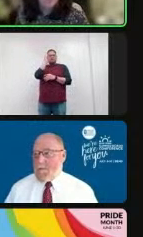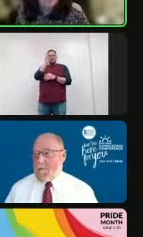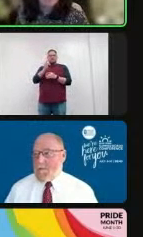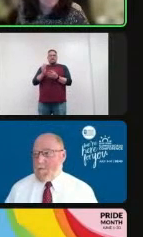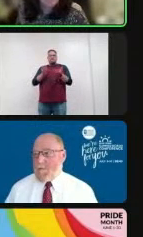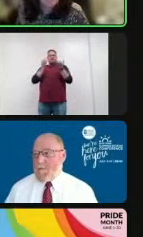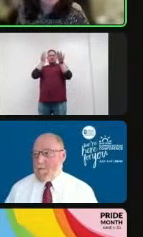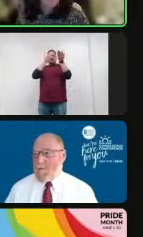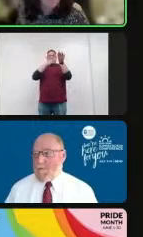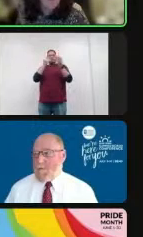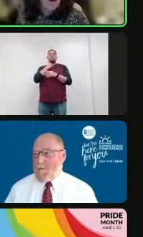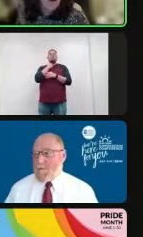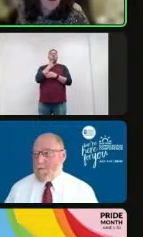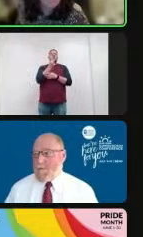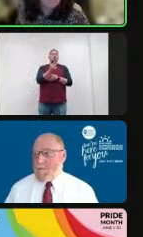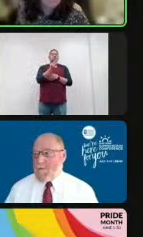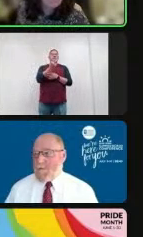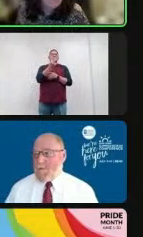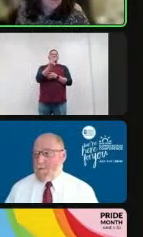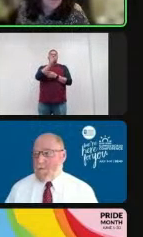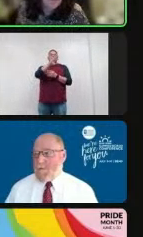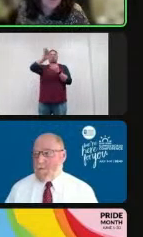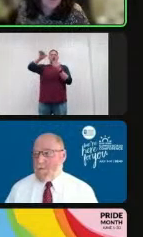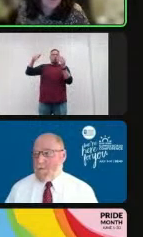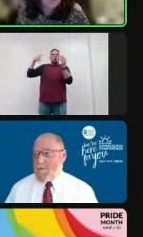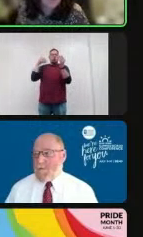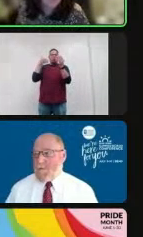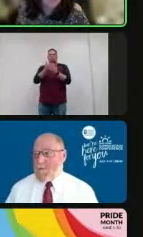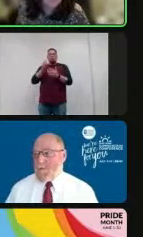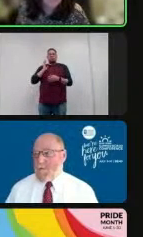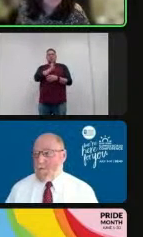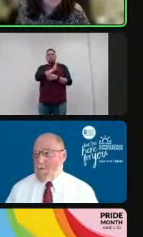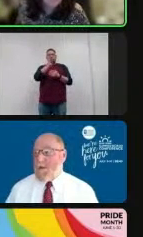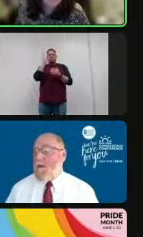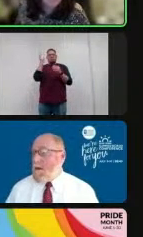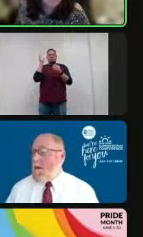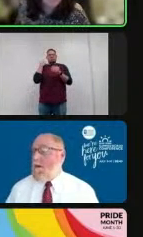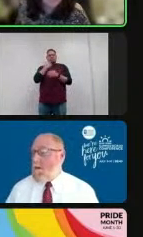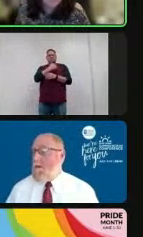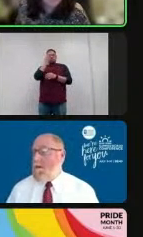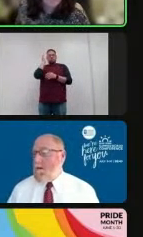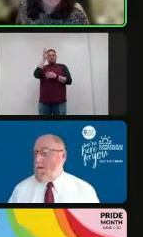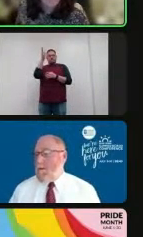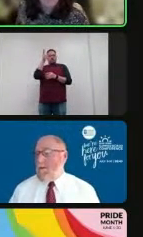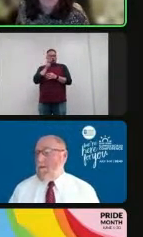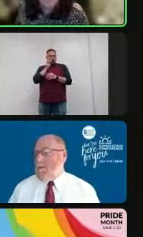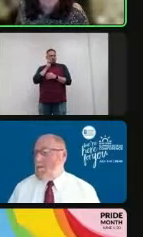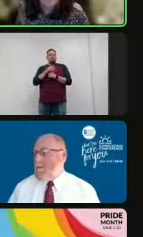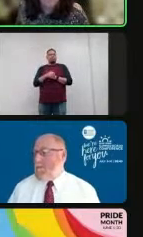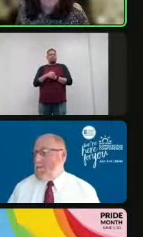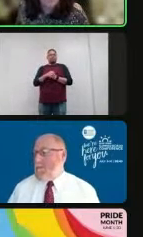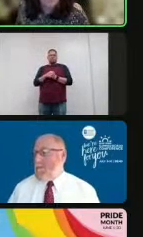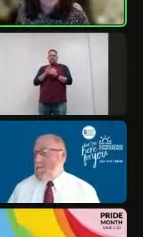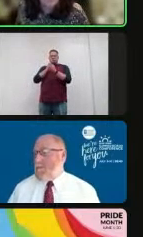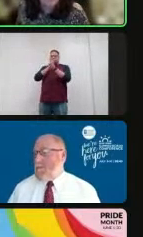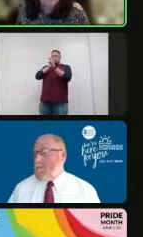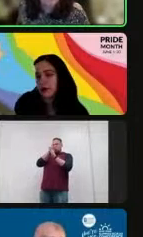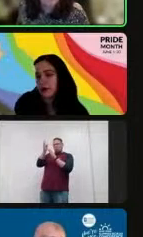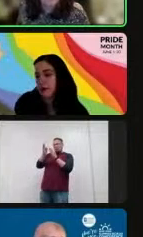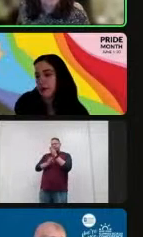the voice of all board members will be heard. I think with the